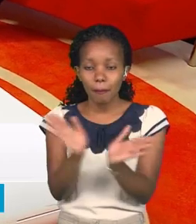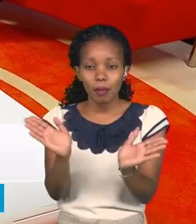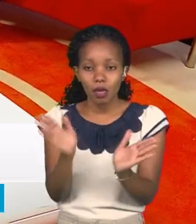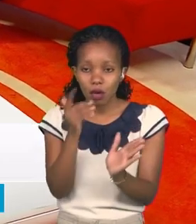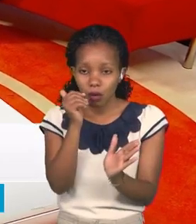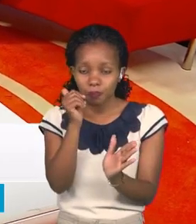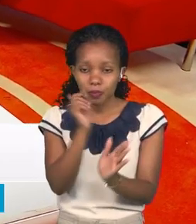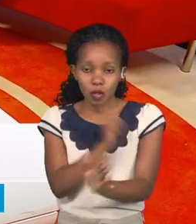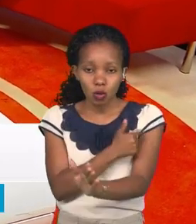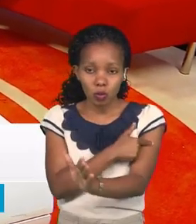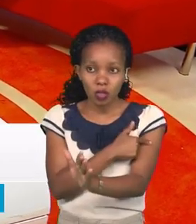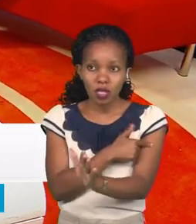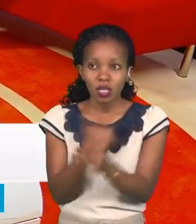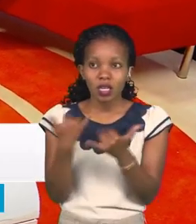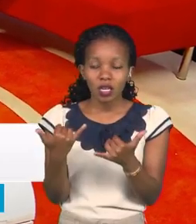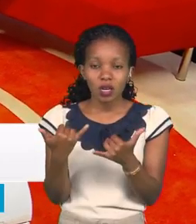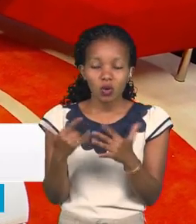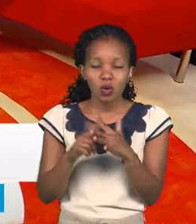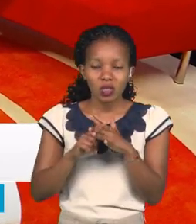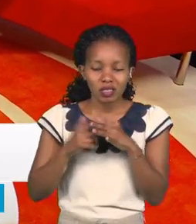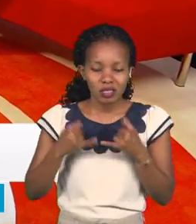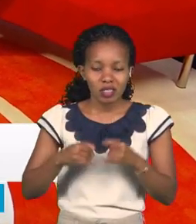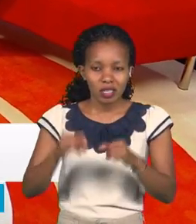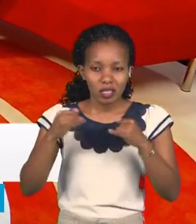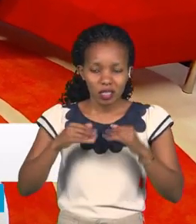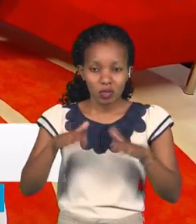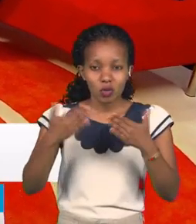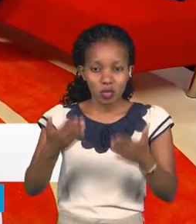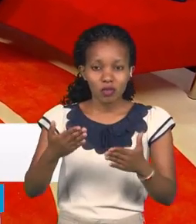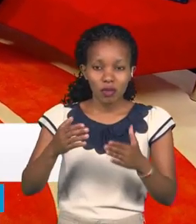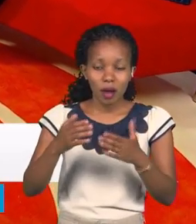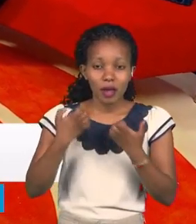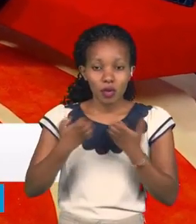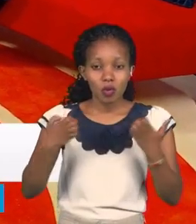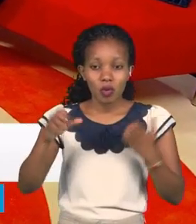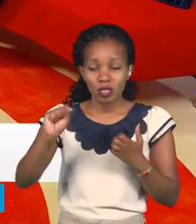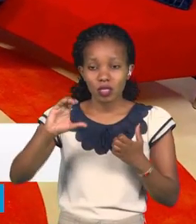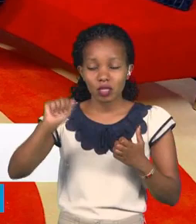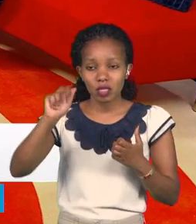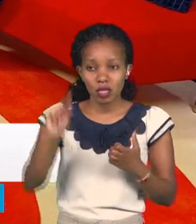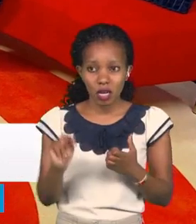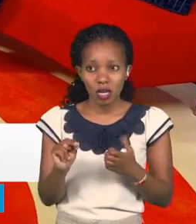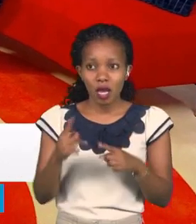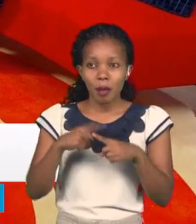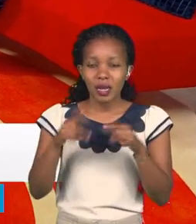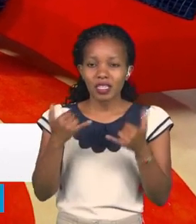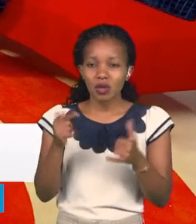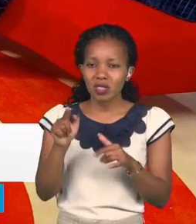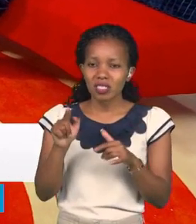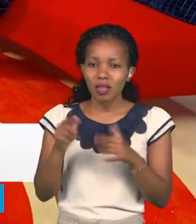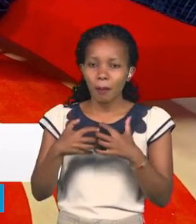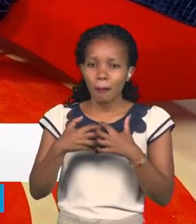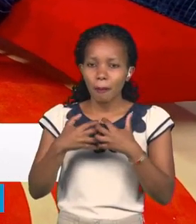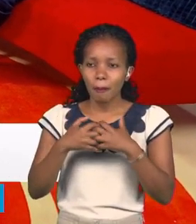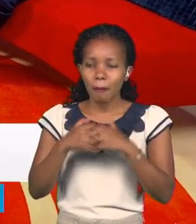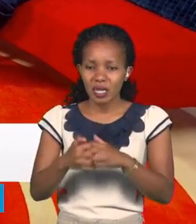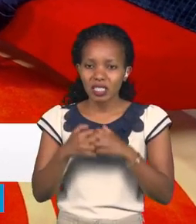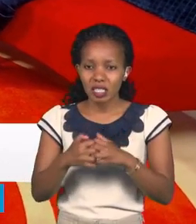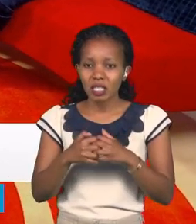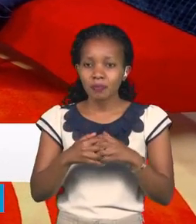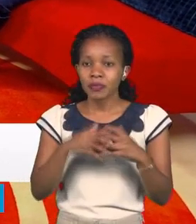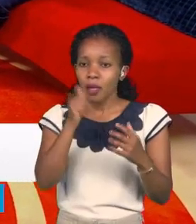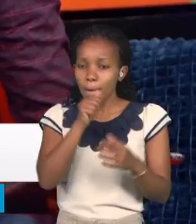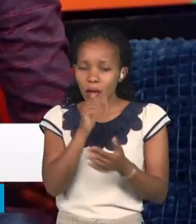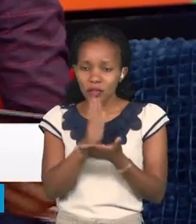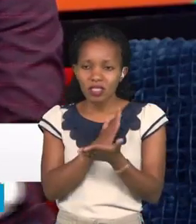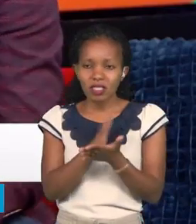now trying to install the CT scan machines in all the county hospitals. Yeah. But you see, the CT scan machine is something private hospitals have been having for